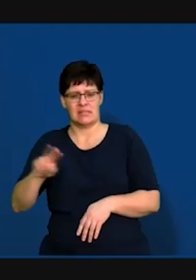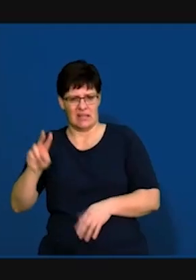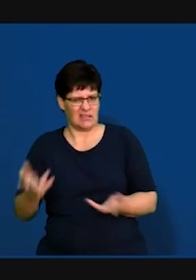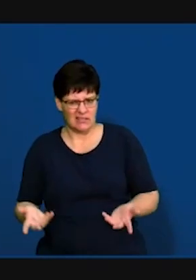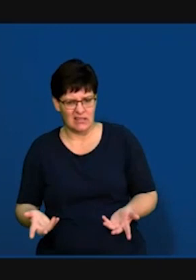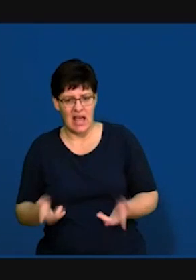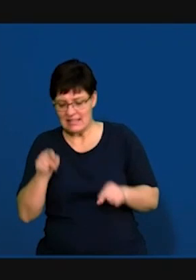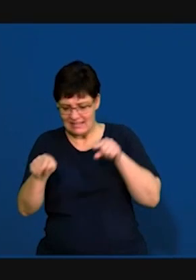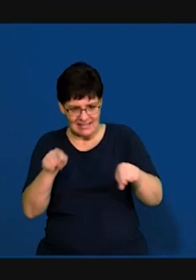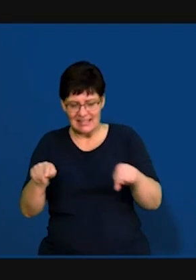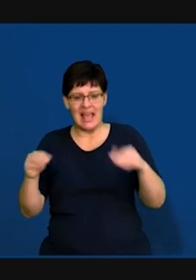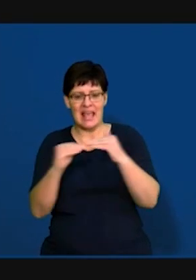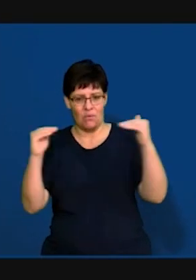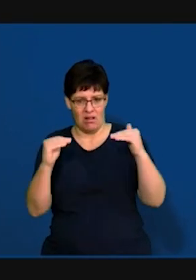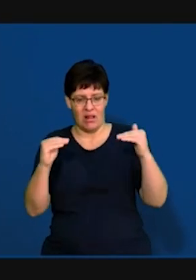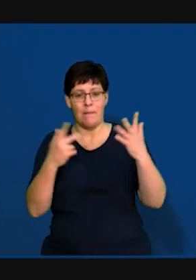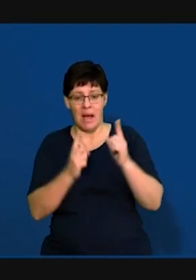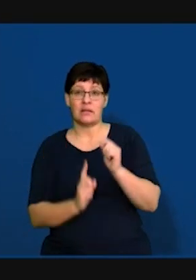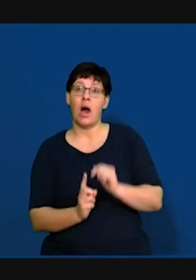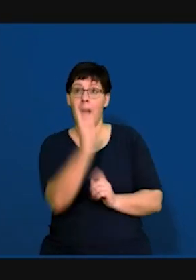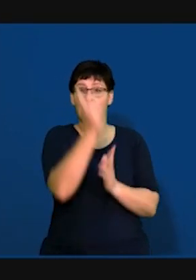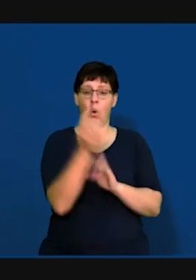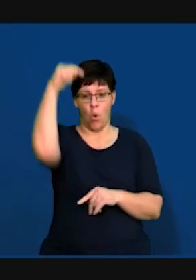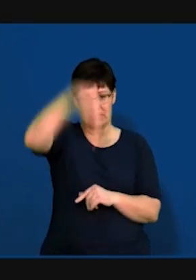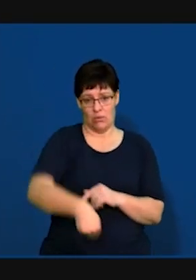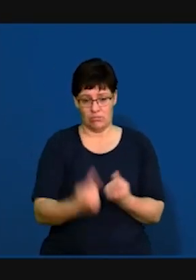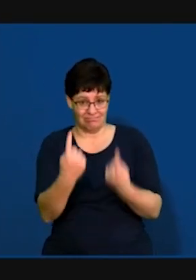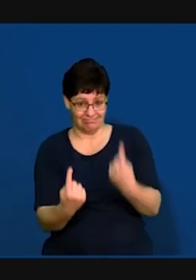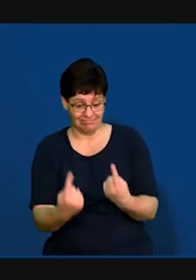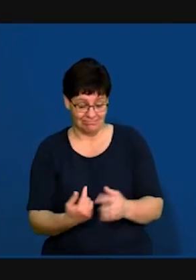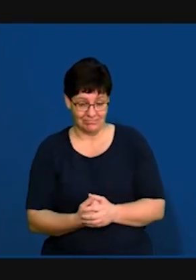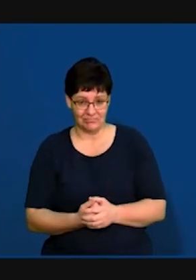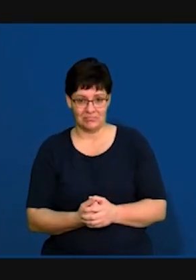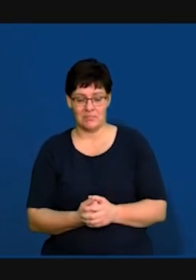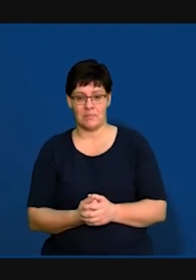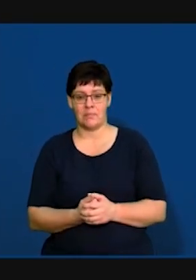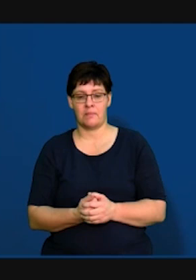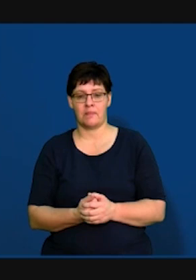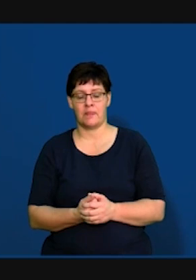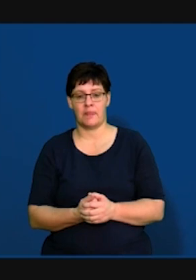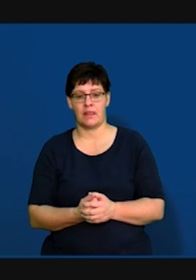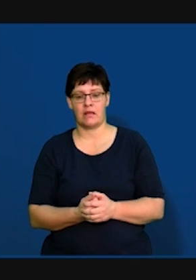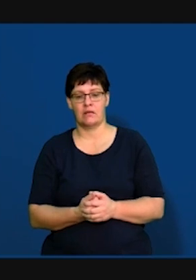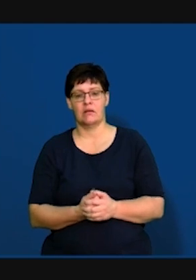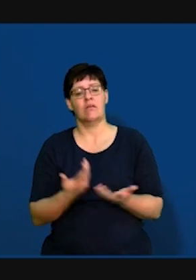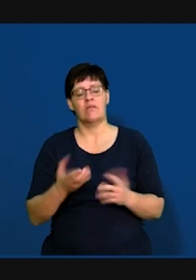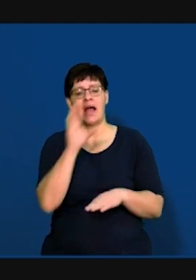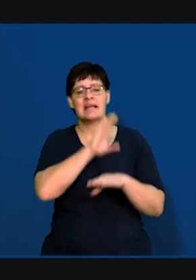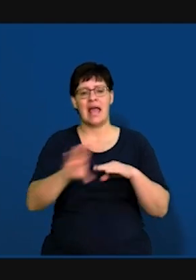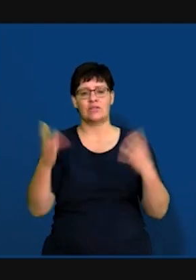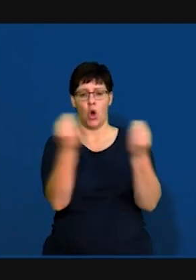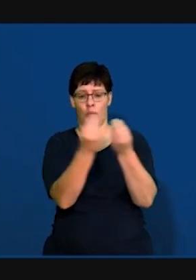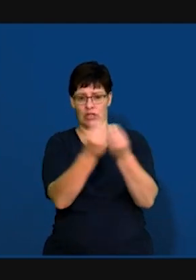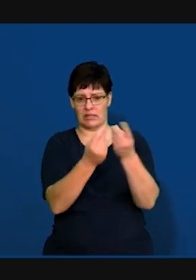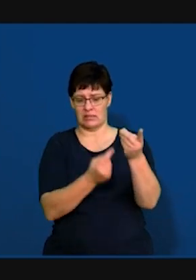equal magnitude, however, in opposite directions, right? And then in the case of an object that